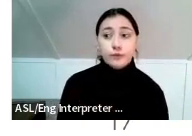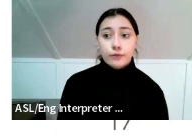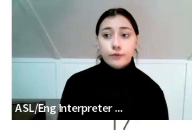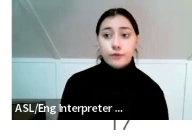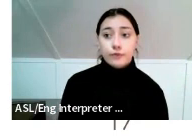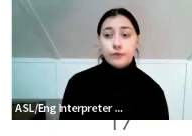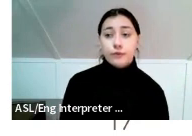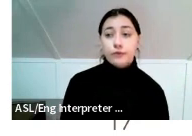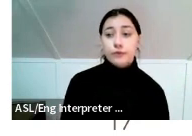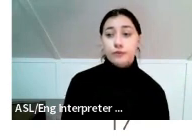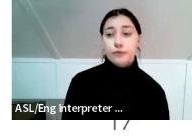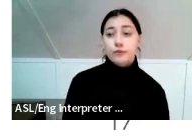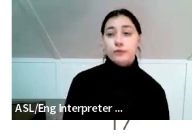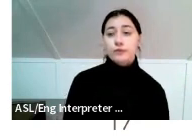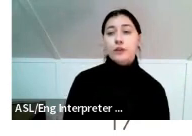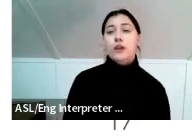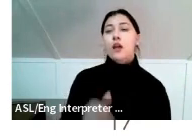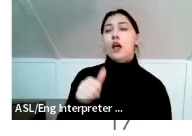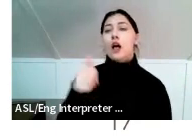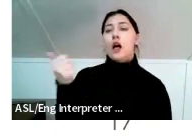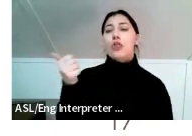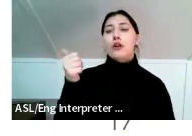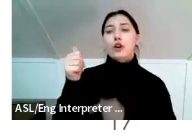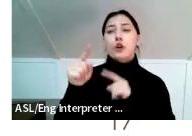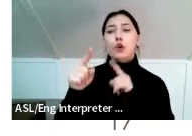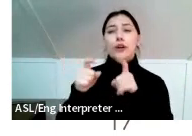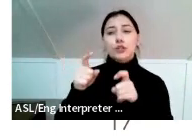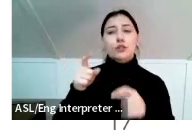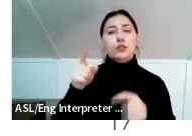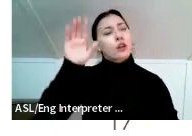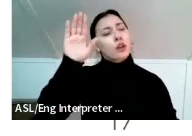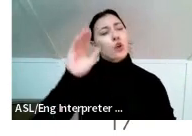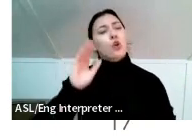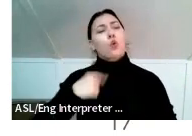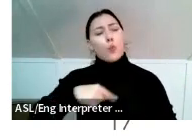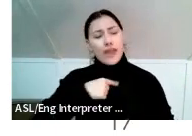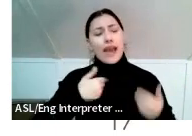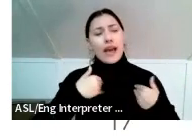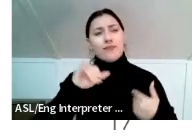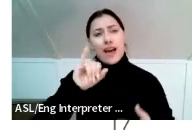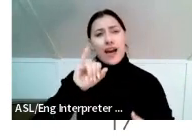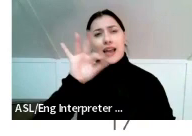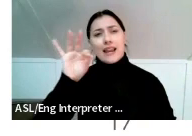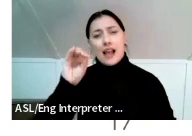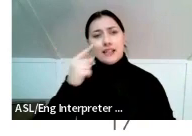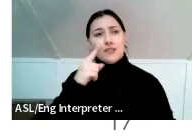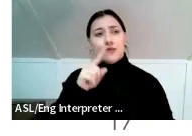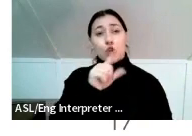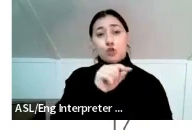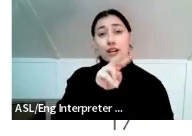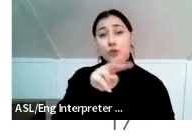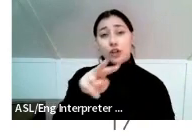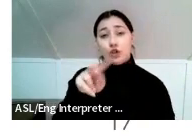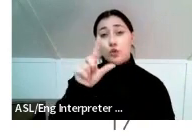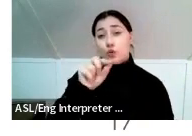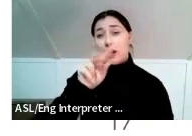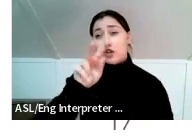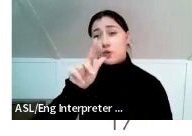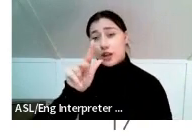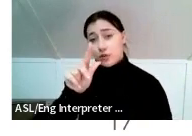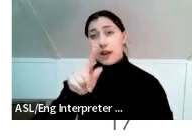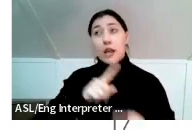Another couple of questions. One is, we have 990s for 2022 and 2023. Prior to that, we operated